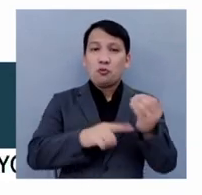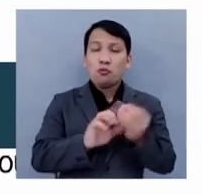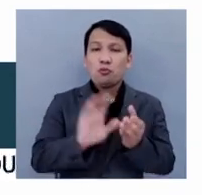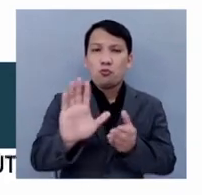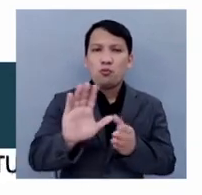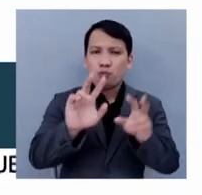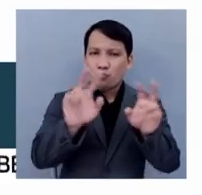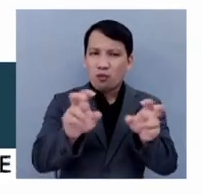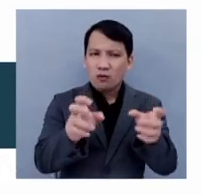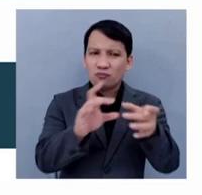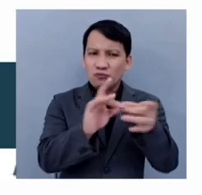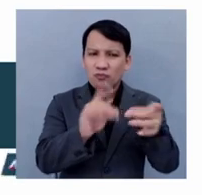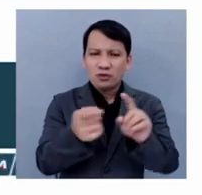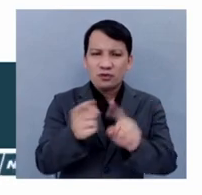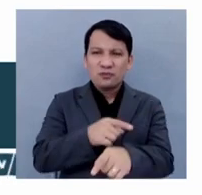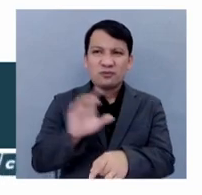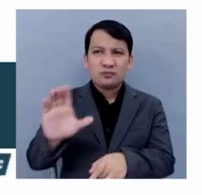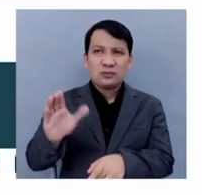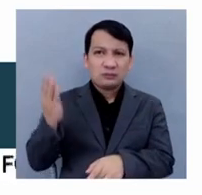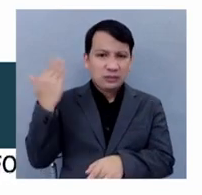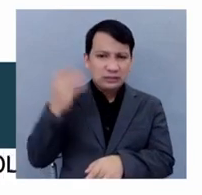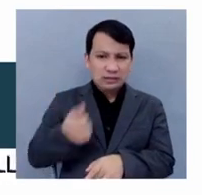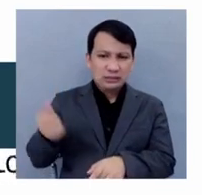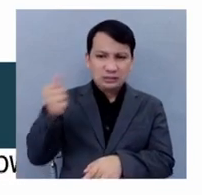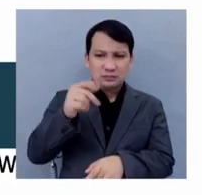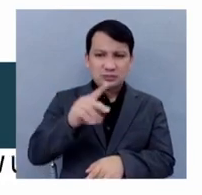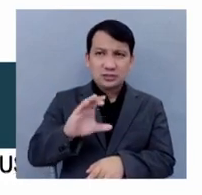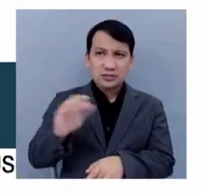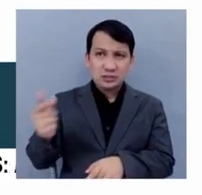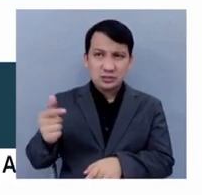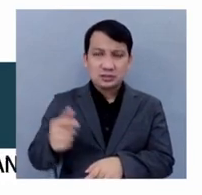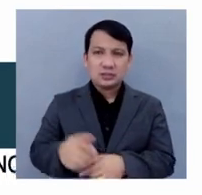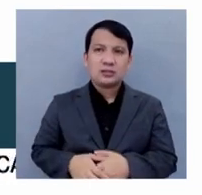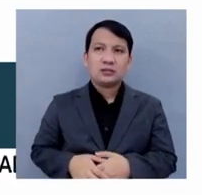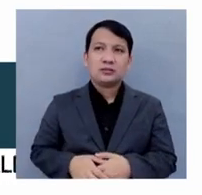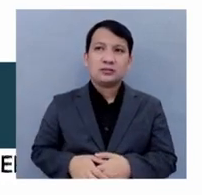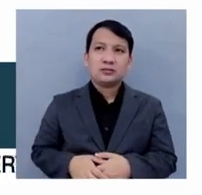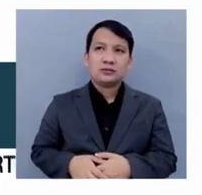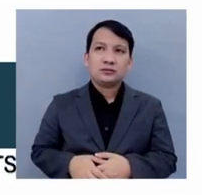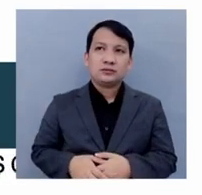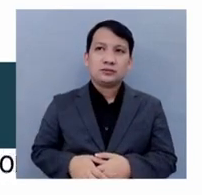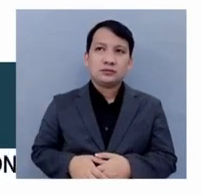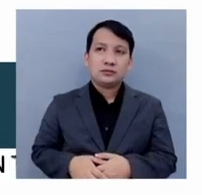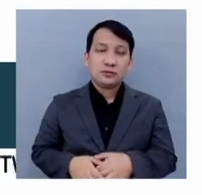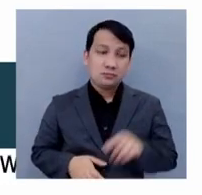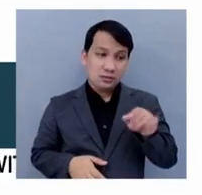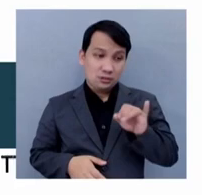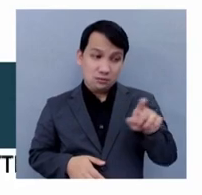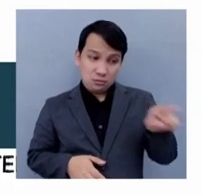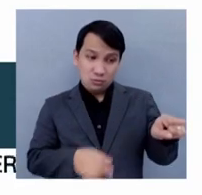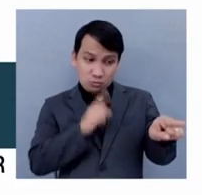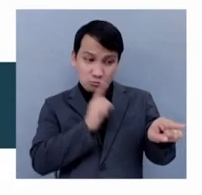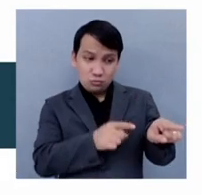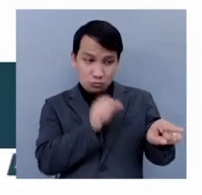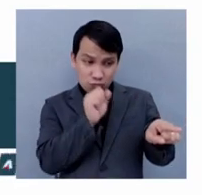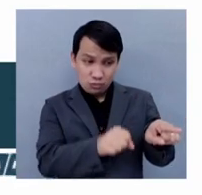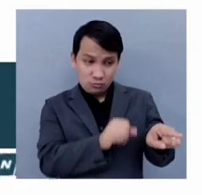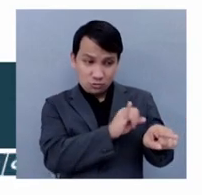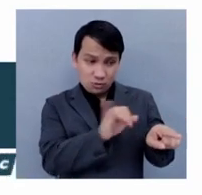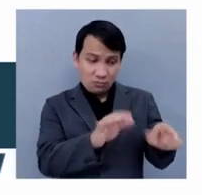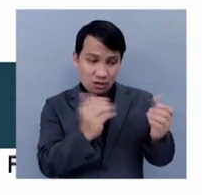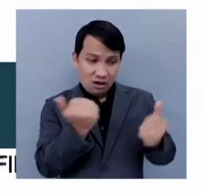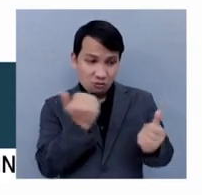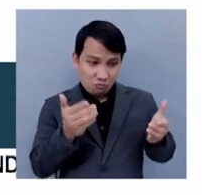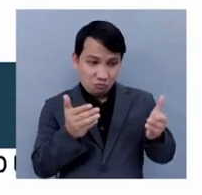kind of a statement coming from the current PCGG chair? Kung this is true, yeah, what you're saying, that there is another way here,